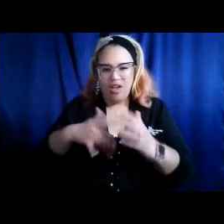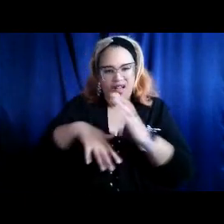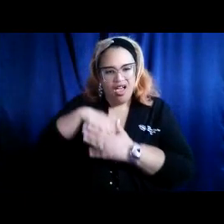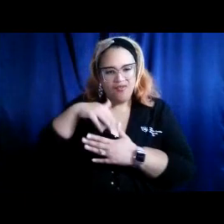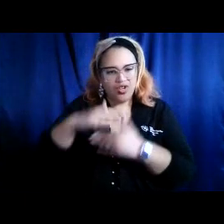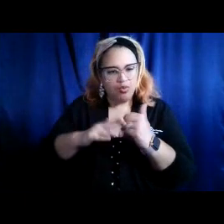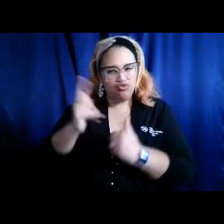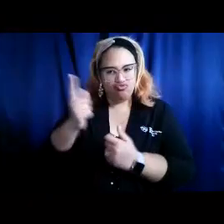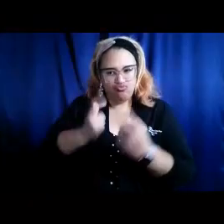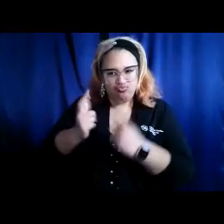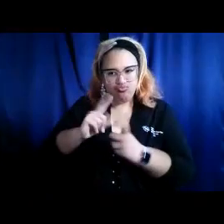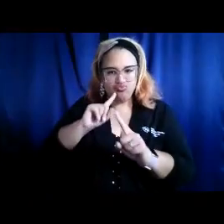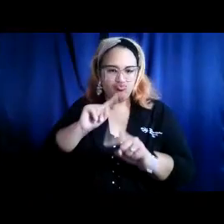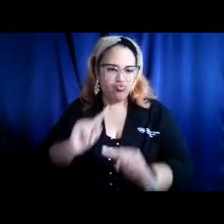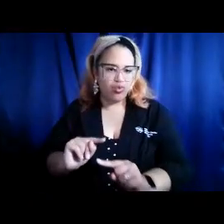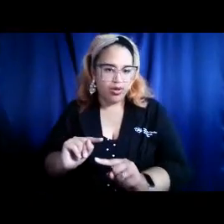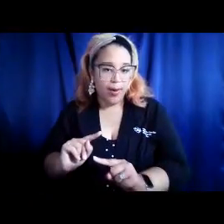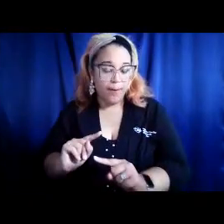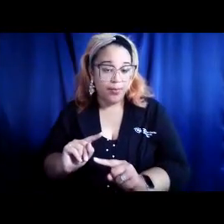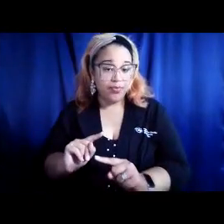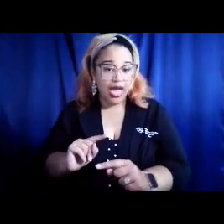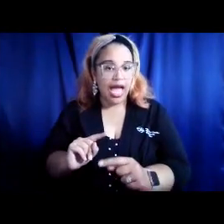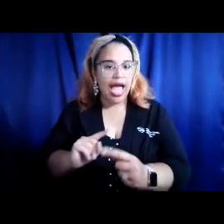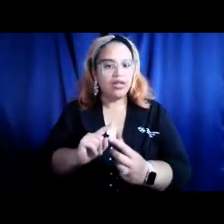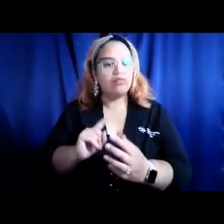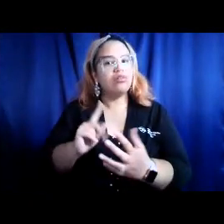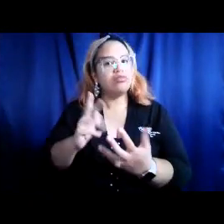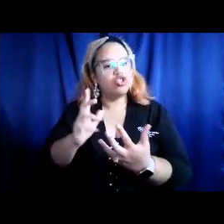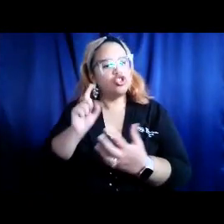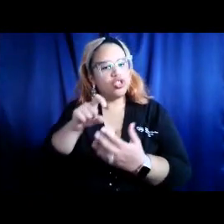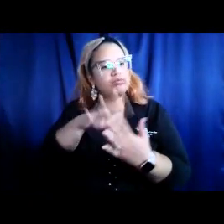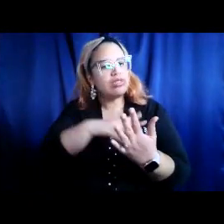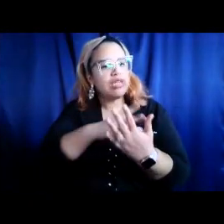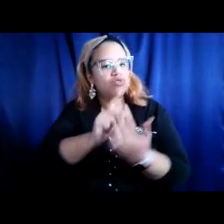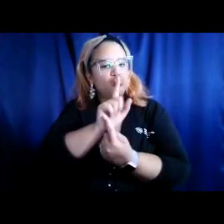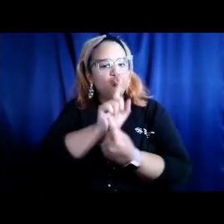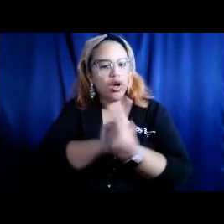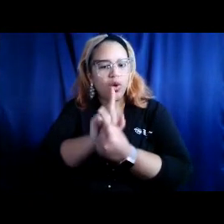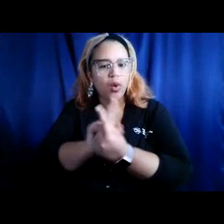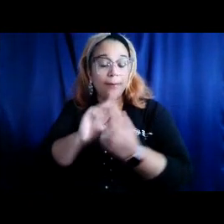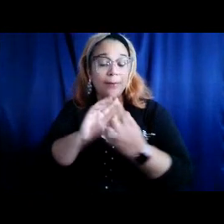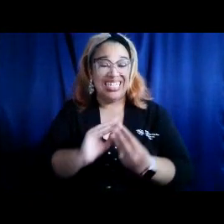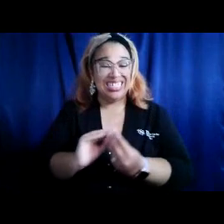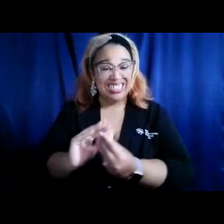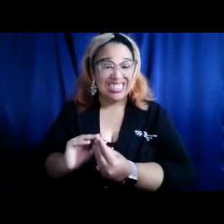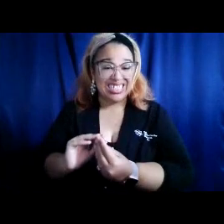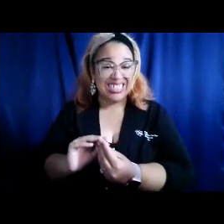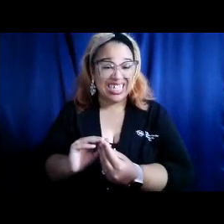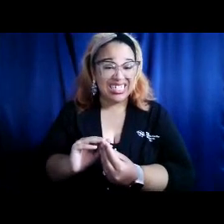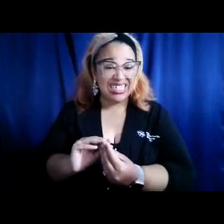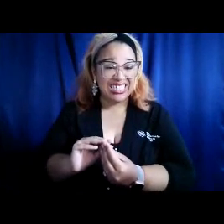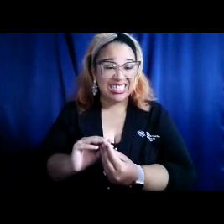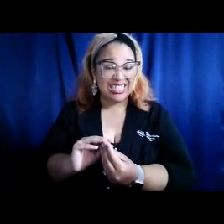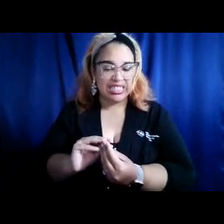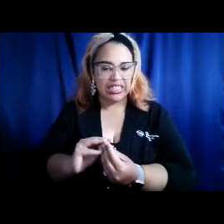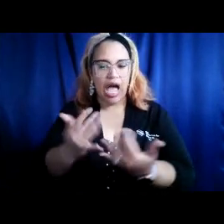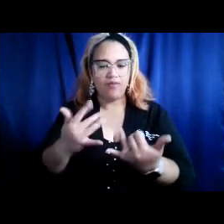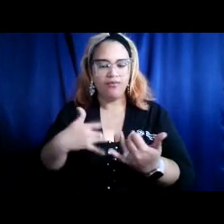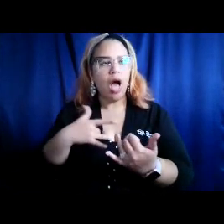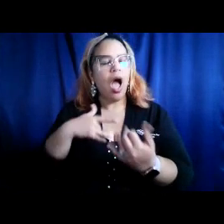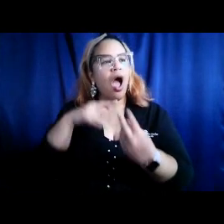feel heard and respected, they're more likely to share their needs, ask for support, and engage fully in their work.